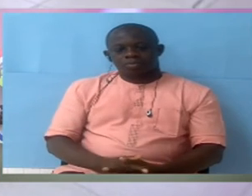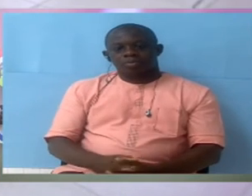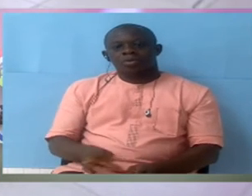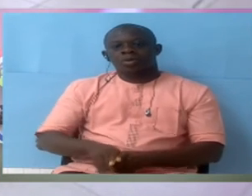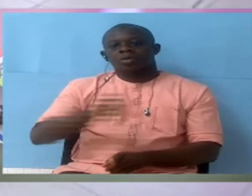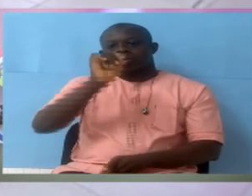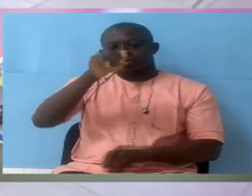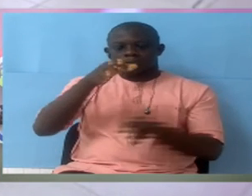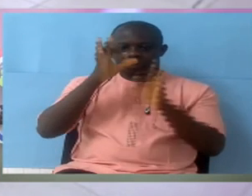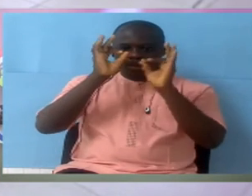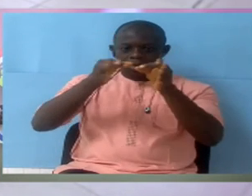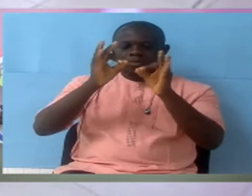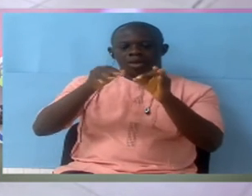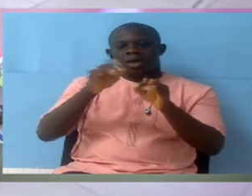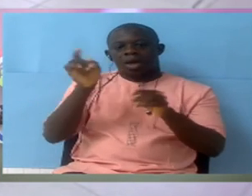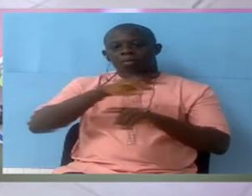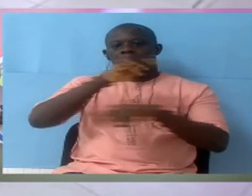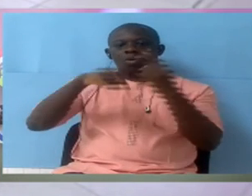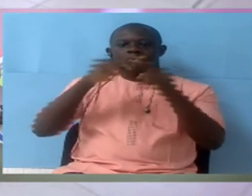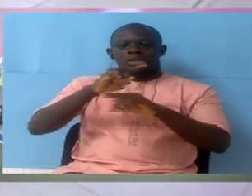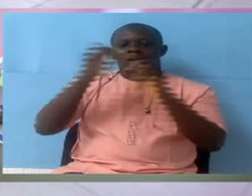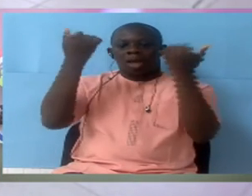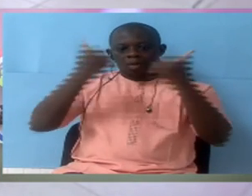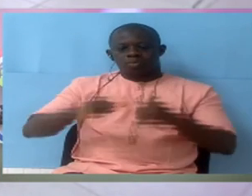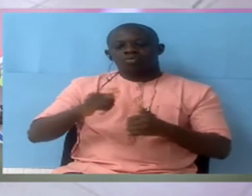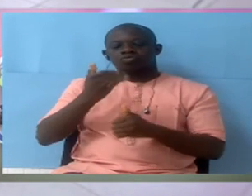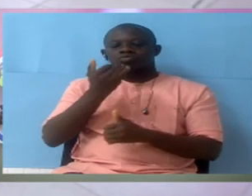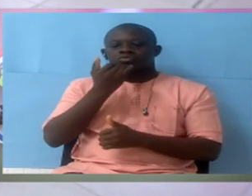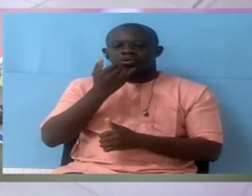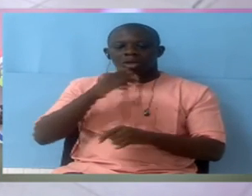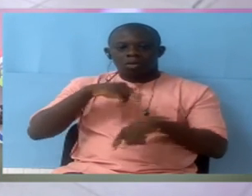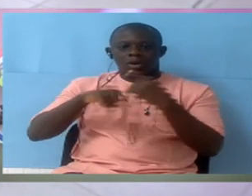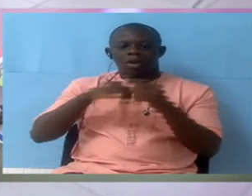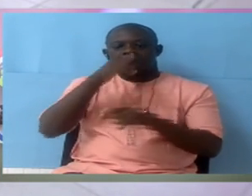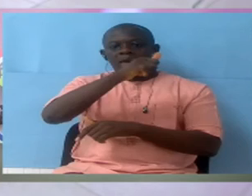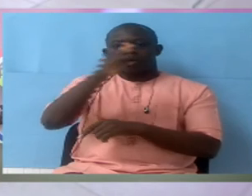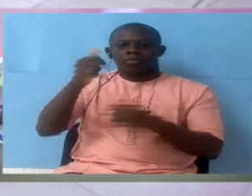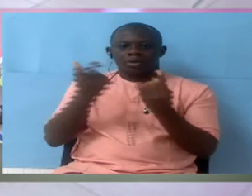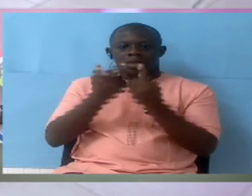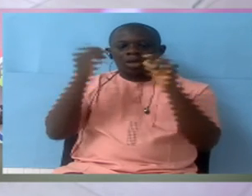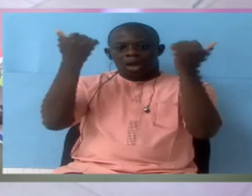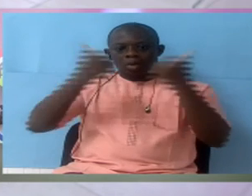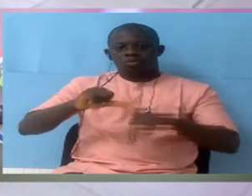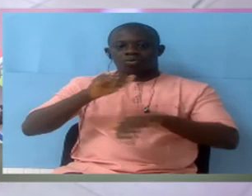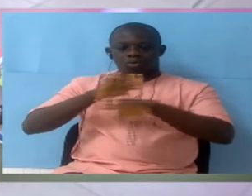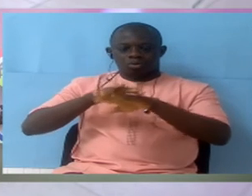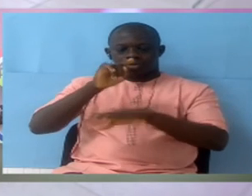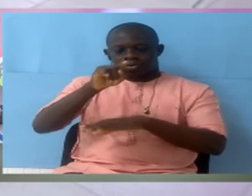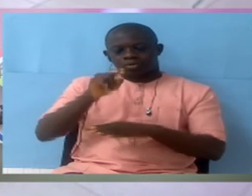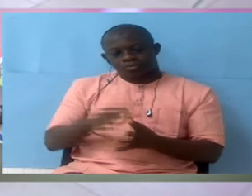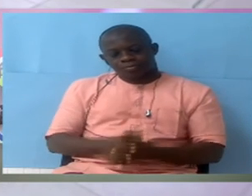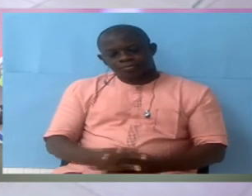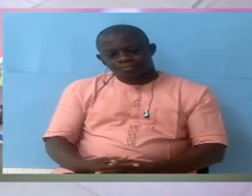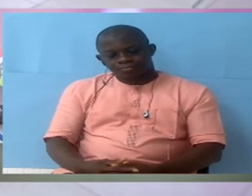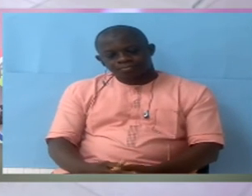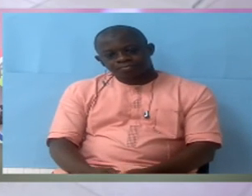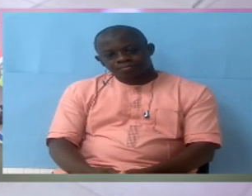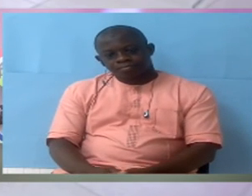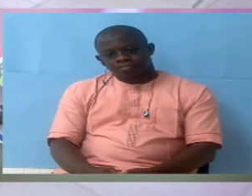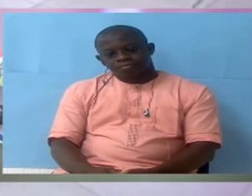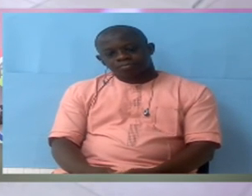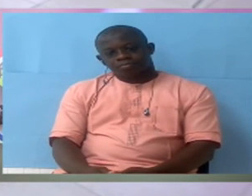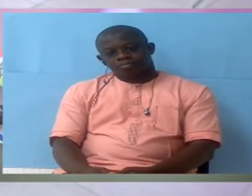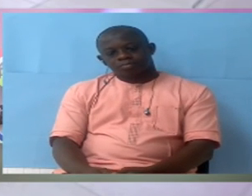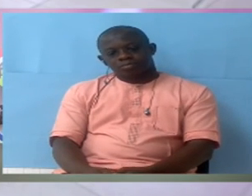your testimony and sorry for everything you had to go through. Jerejef Lieutenant Colonel ci sa CD bi nga joxe ni